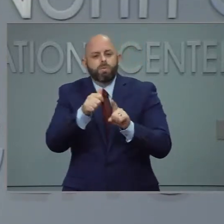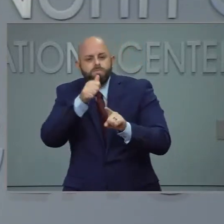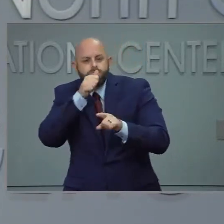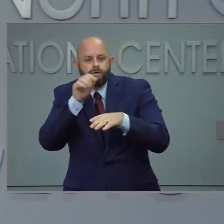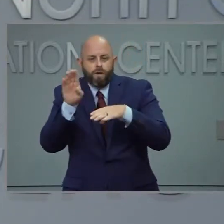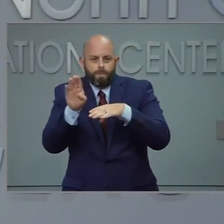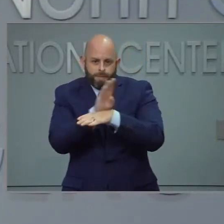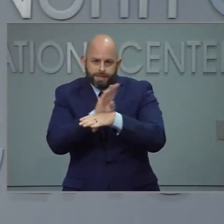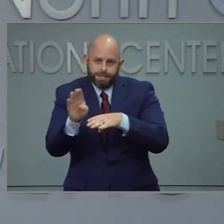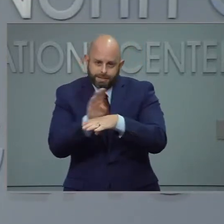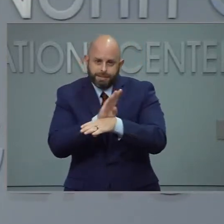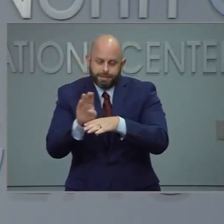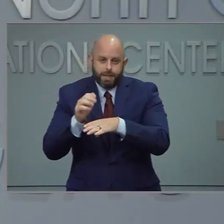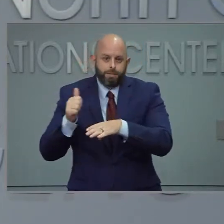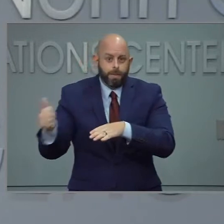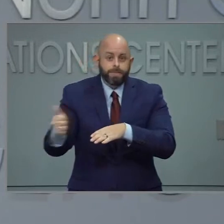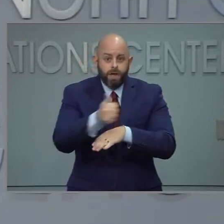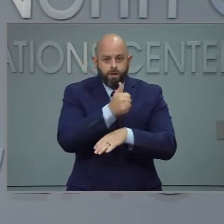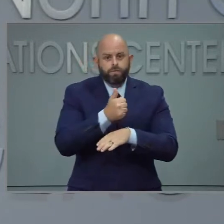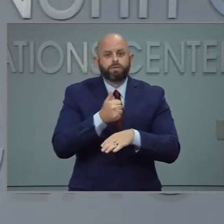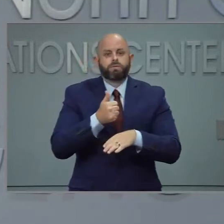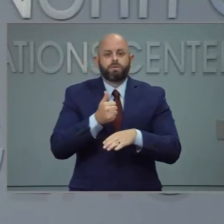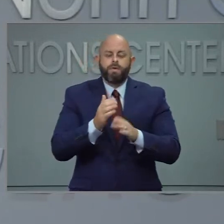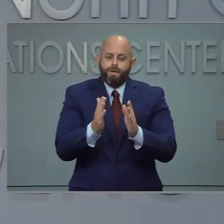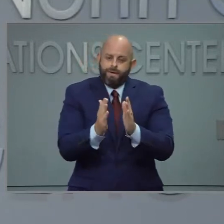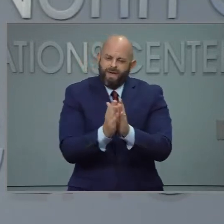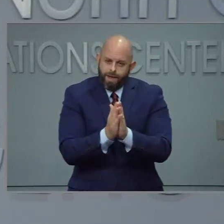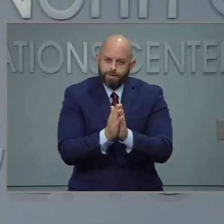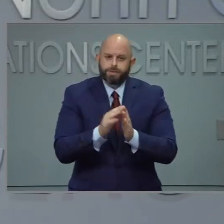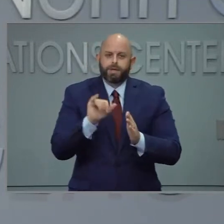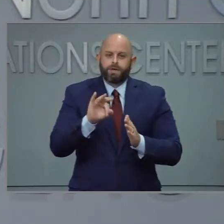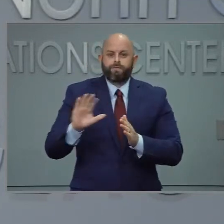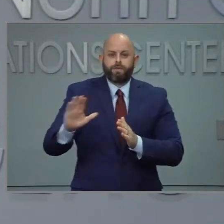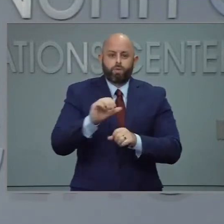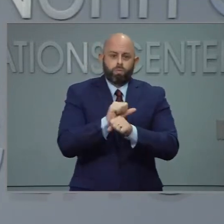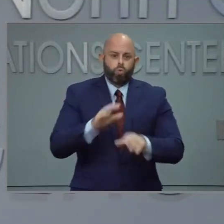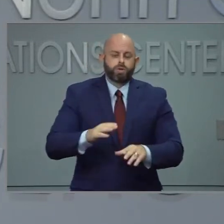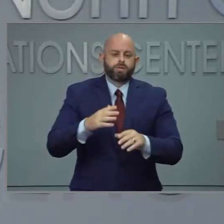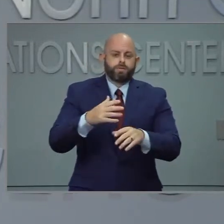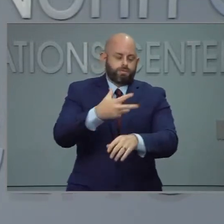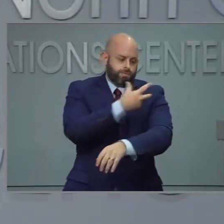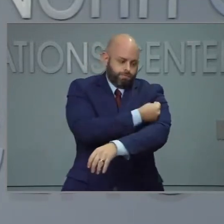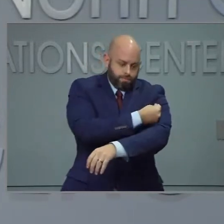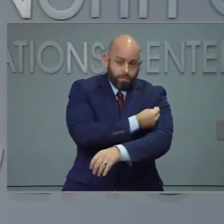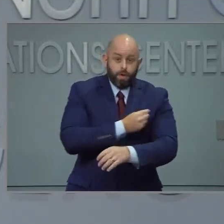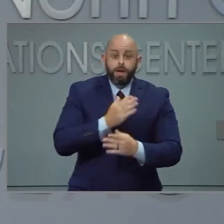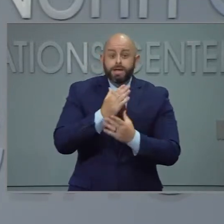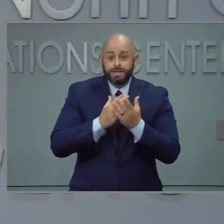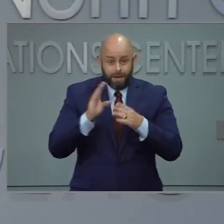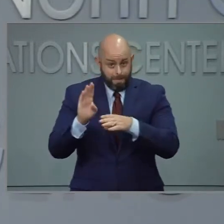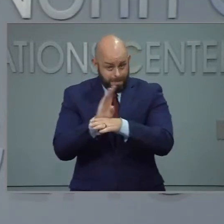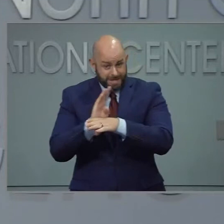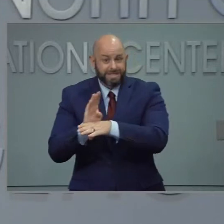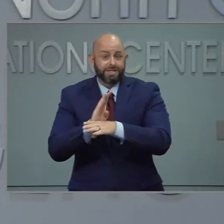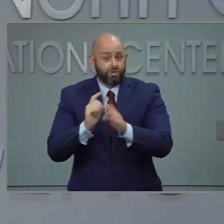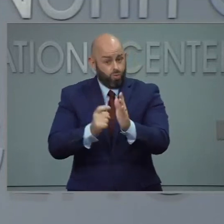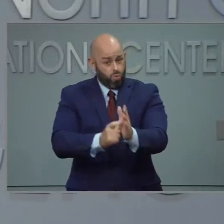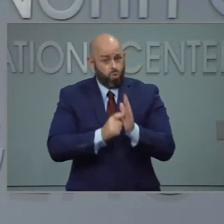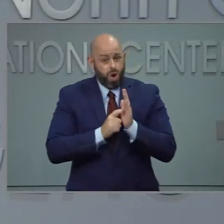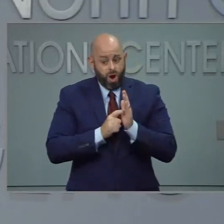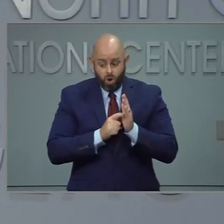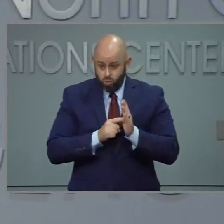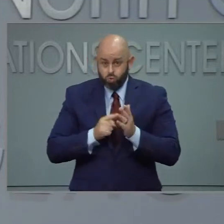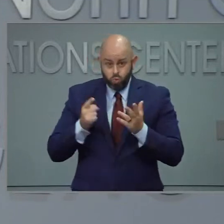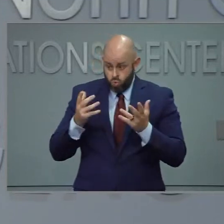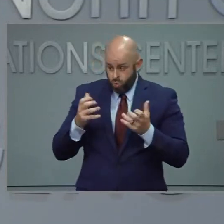at a minimum, do the same. Many businesses are going a step further and requiring their